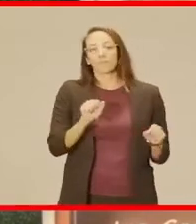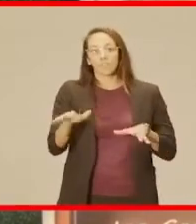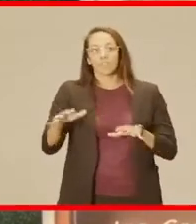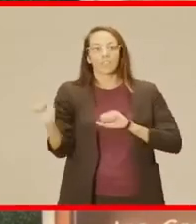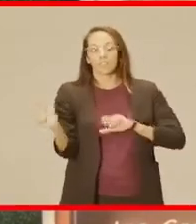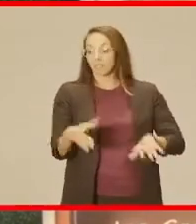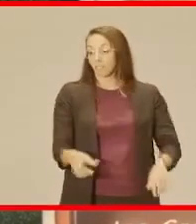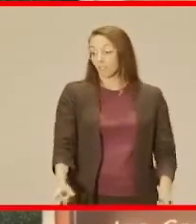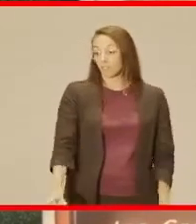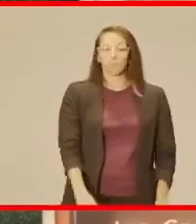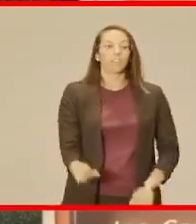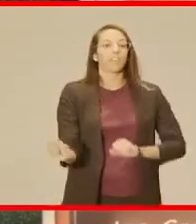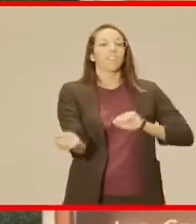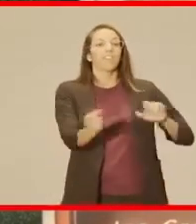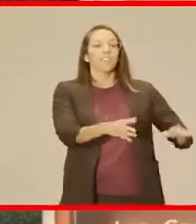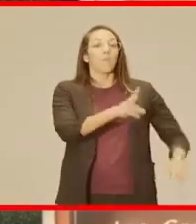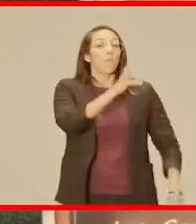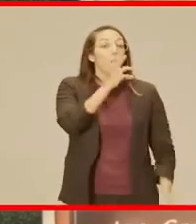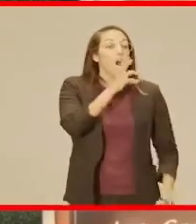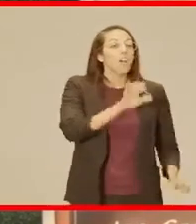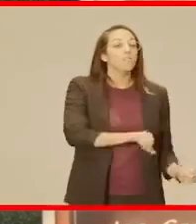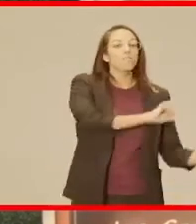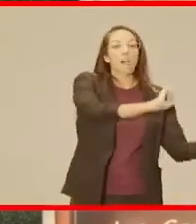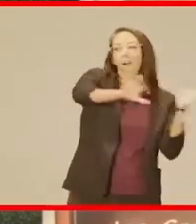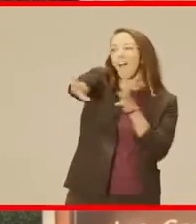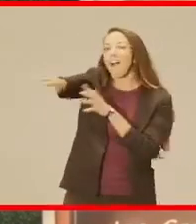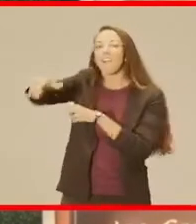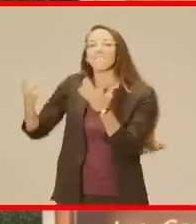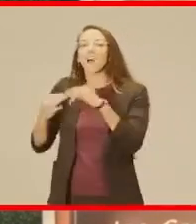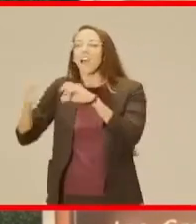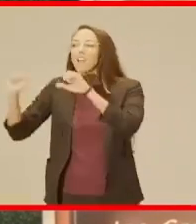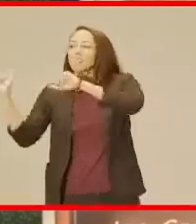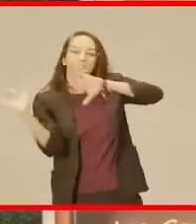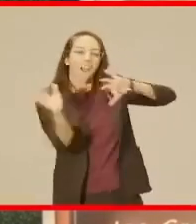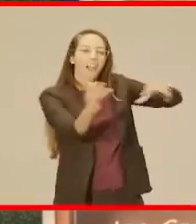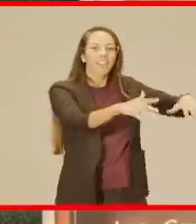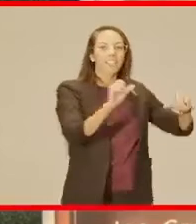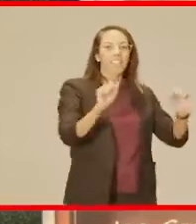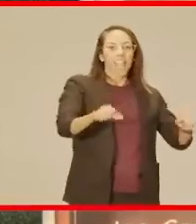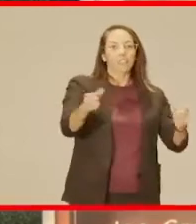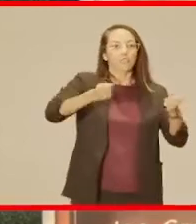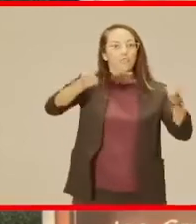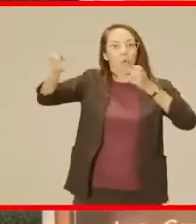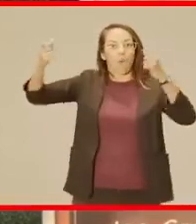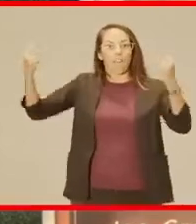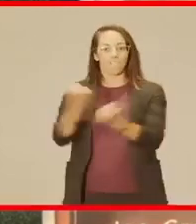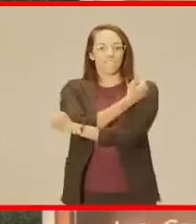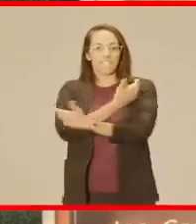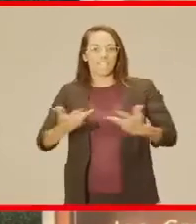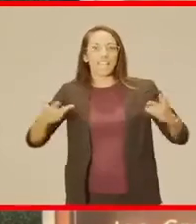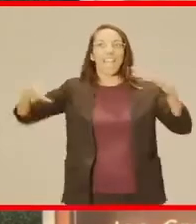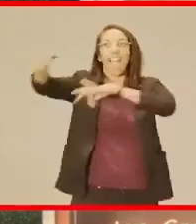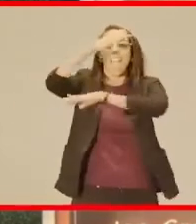fire, and the 4th one that she's unable to bend is air.